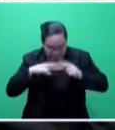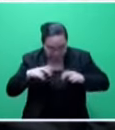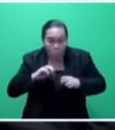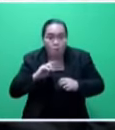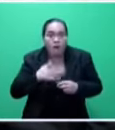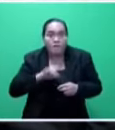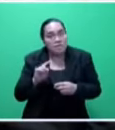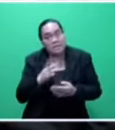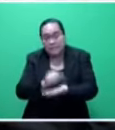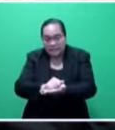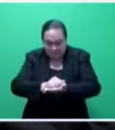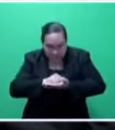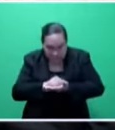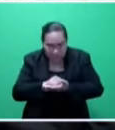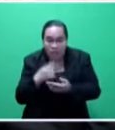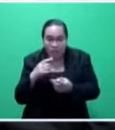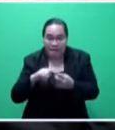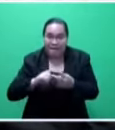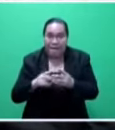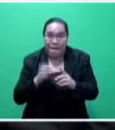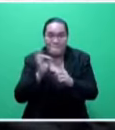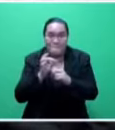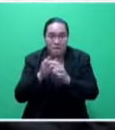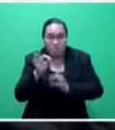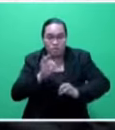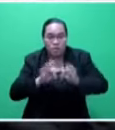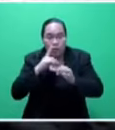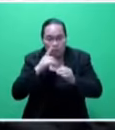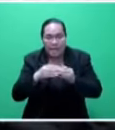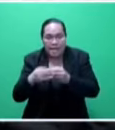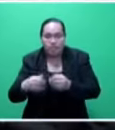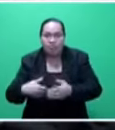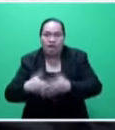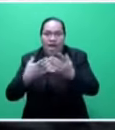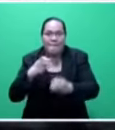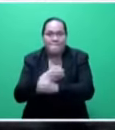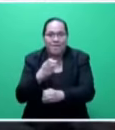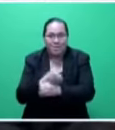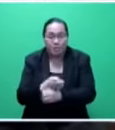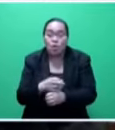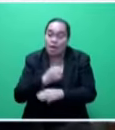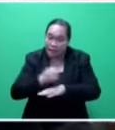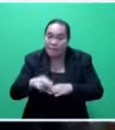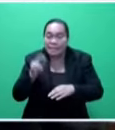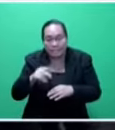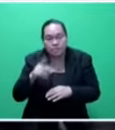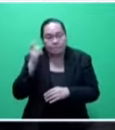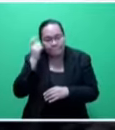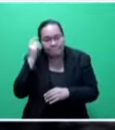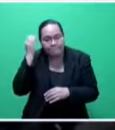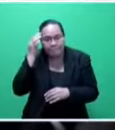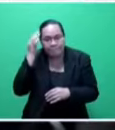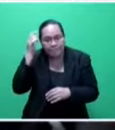preserve those parts of our economy that can lead to greater employment. So government needs to be mindful of